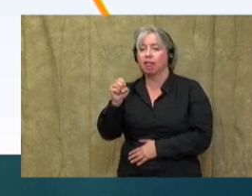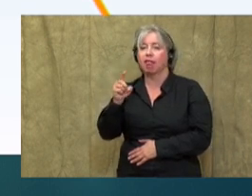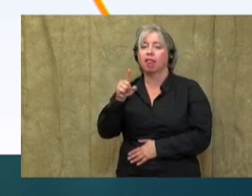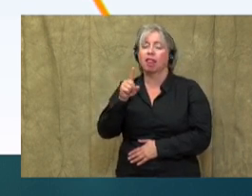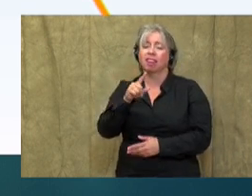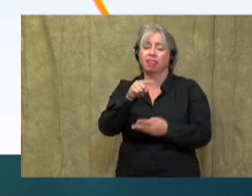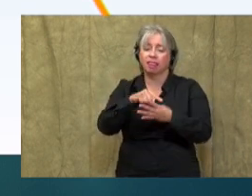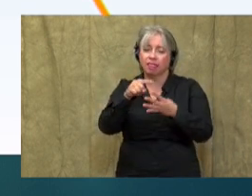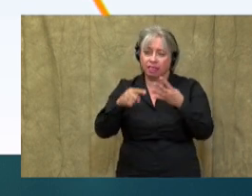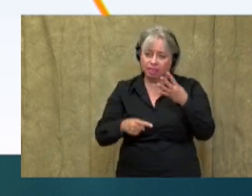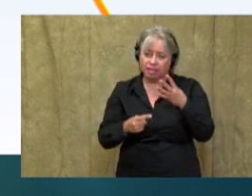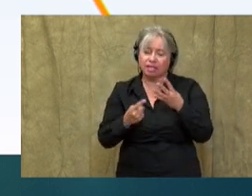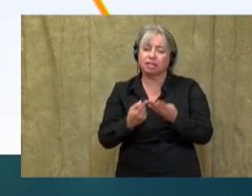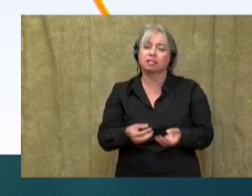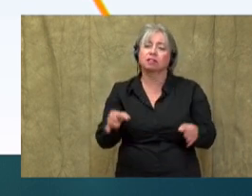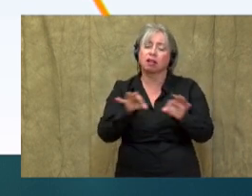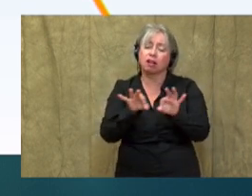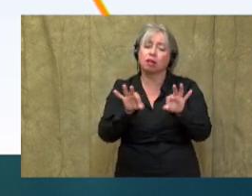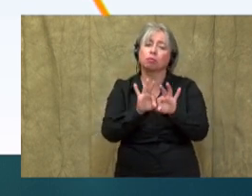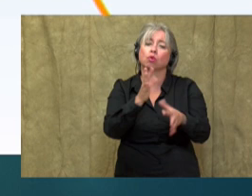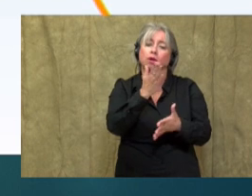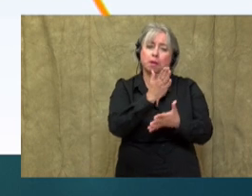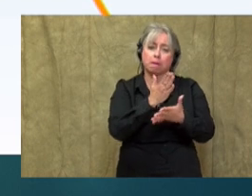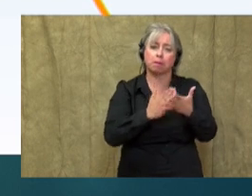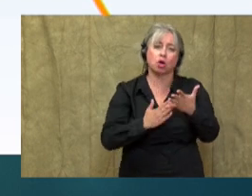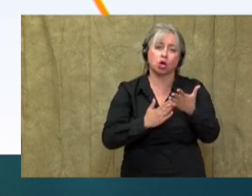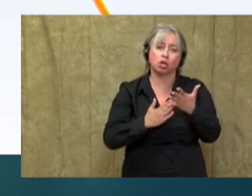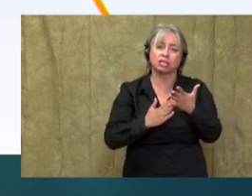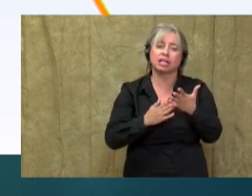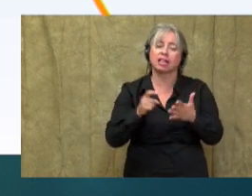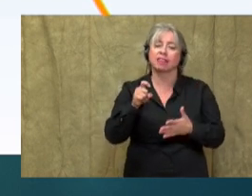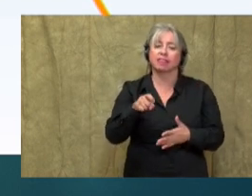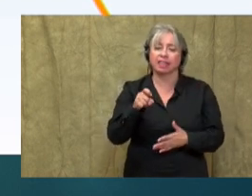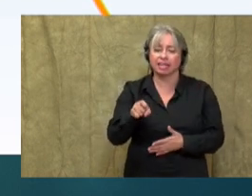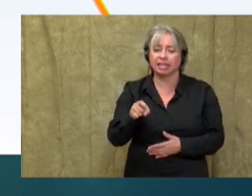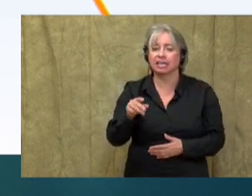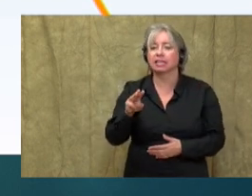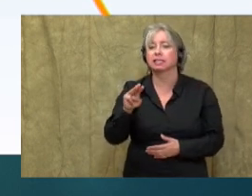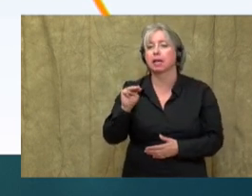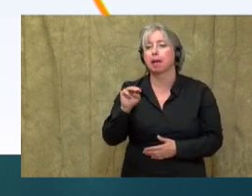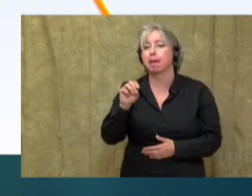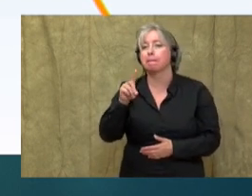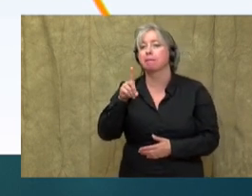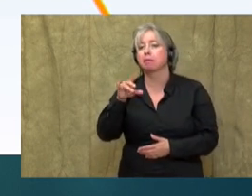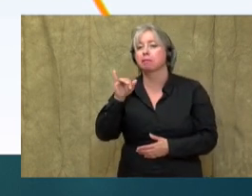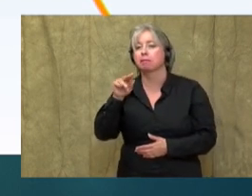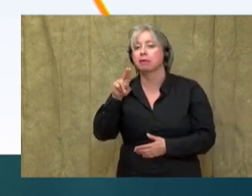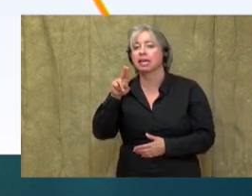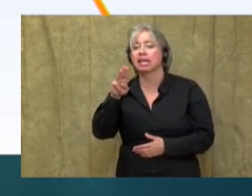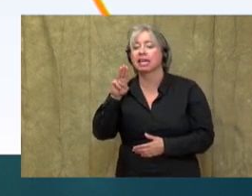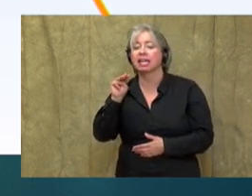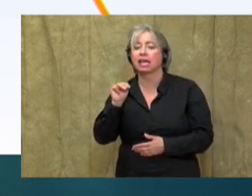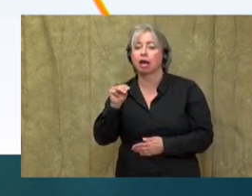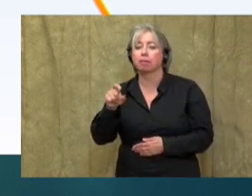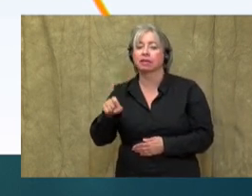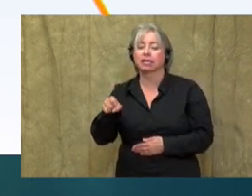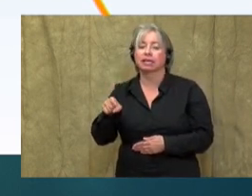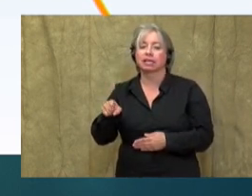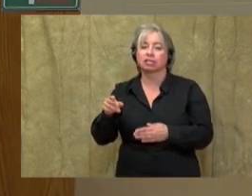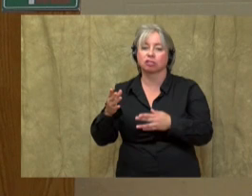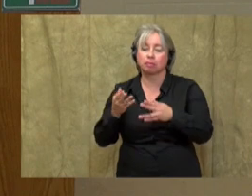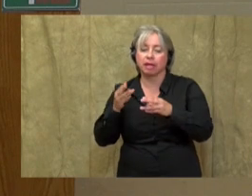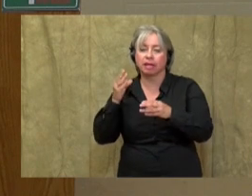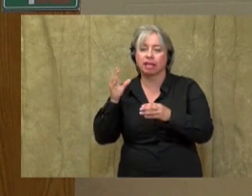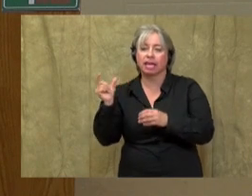your regular or your transverse wave that needs a medium in order to pass through. And amplitude in particular is